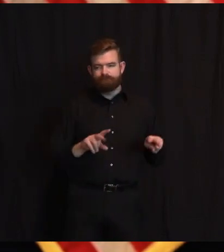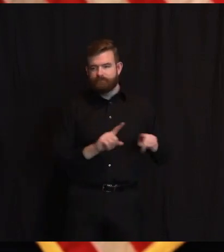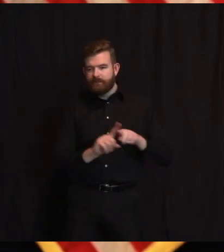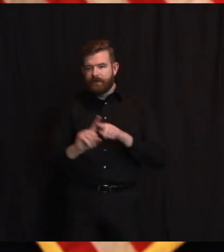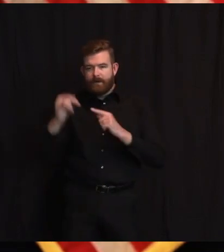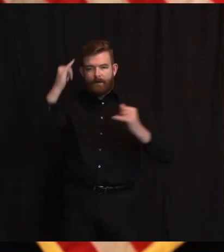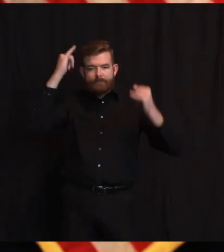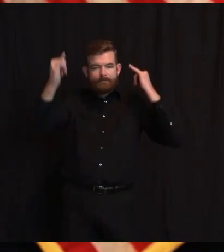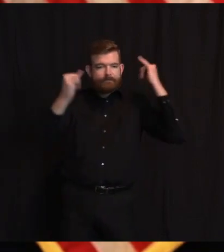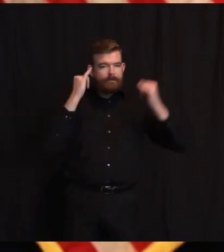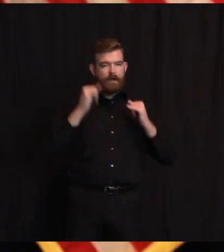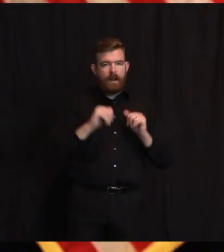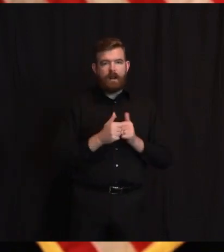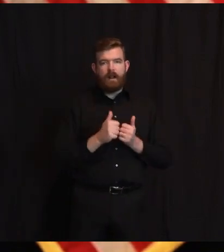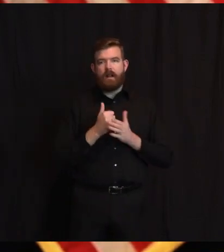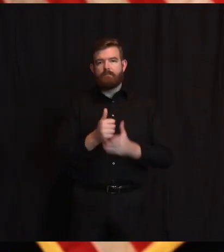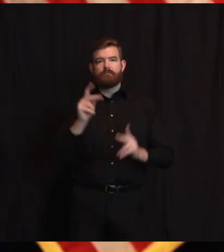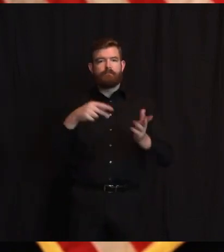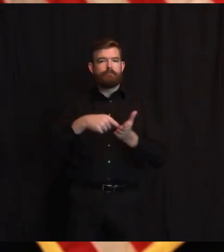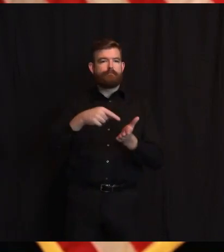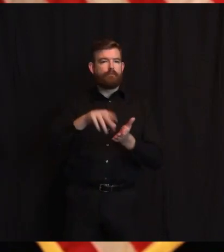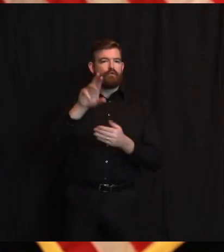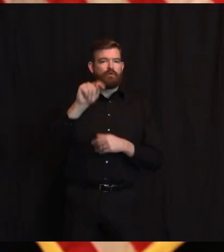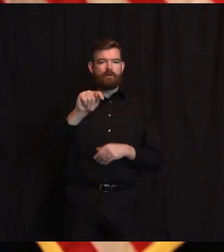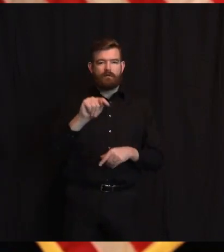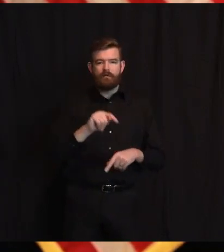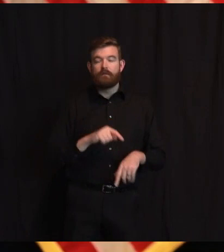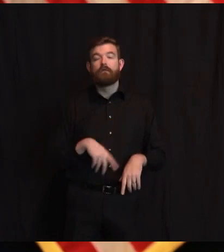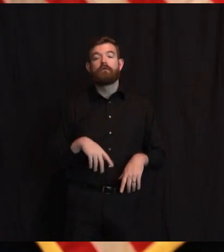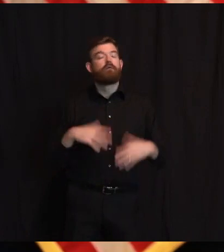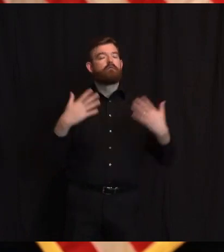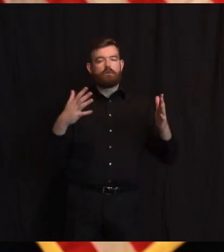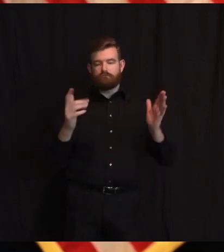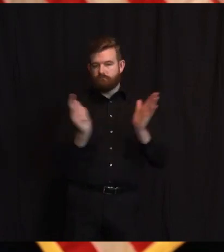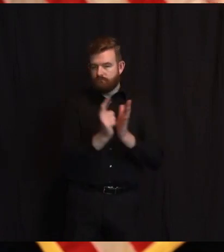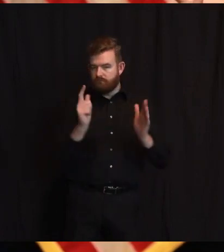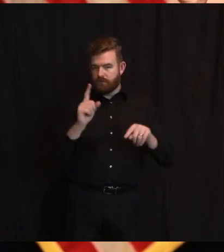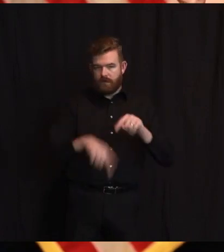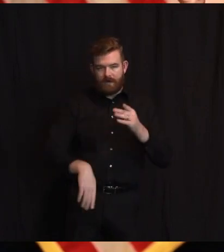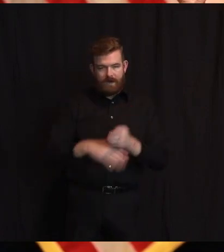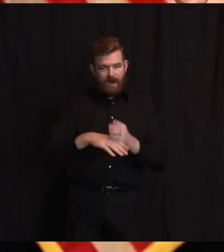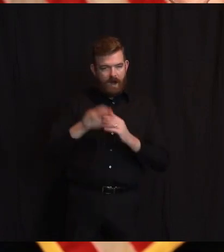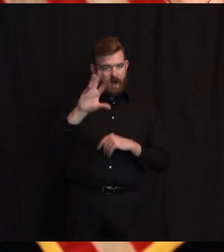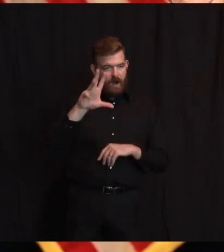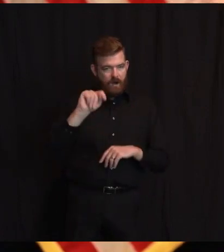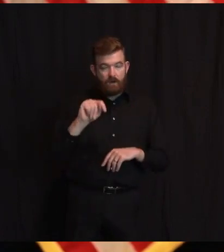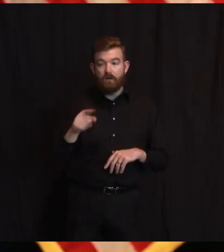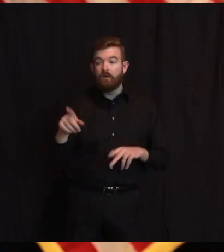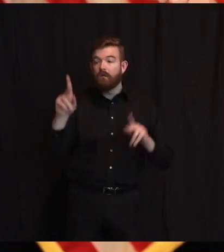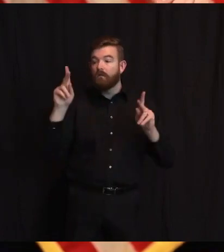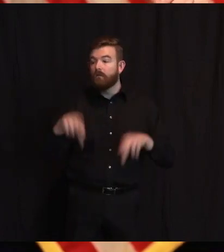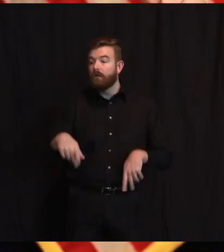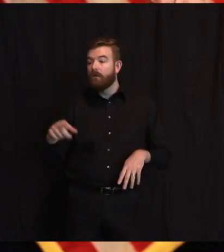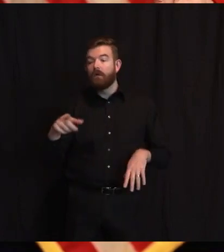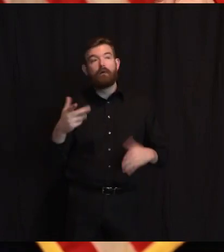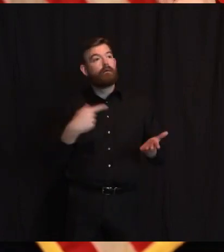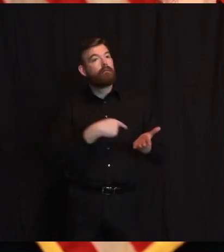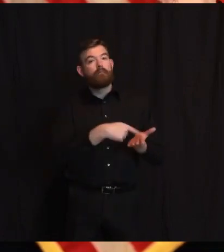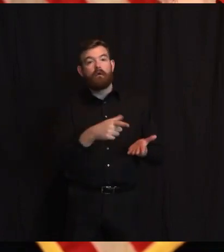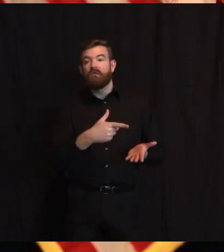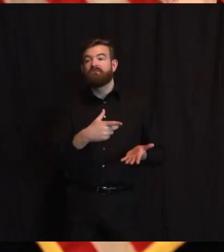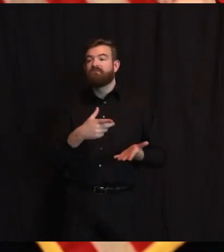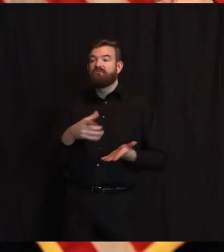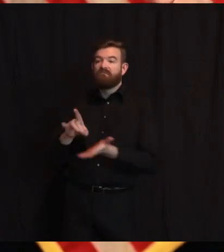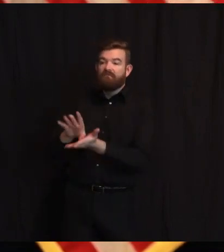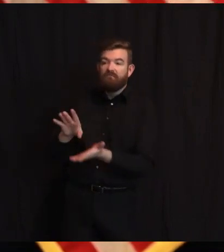be thrown out of your house or evicted if it's foreclosed. You can't be foreclosed on. If the landlord's got a mortgage and they've got a holiday from